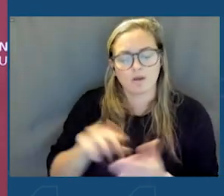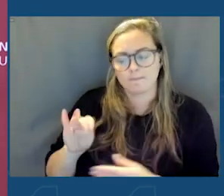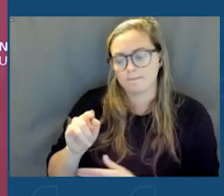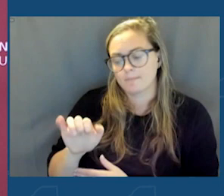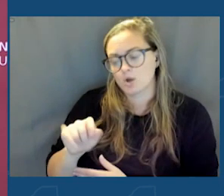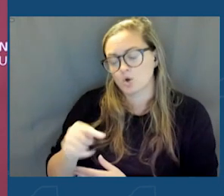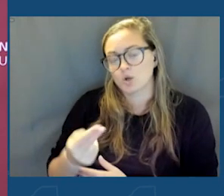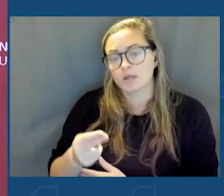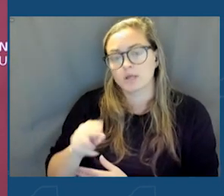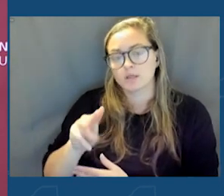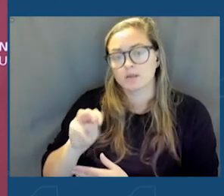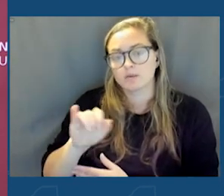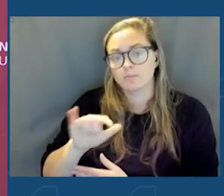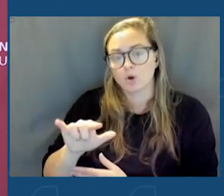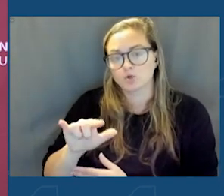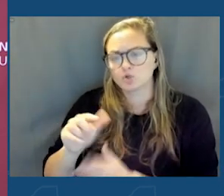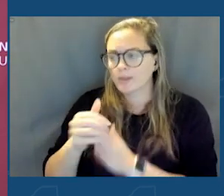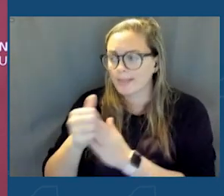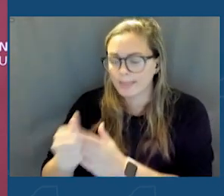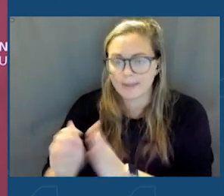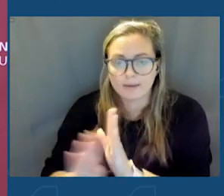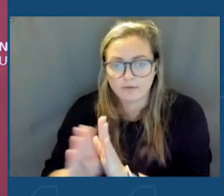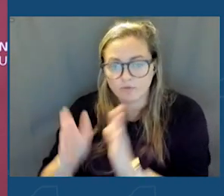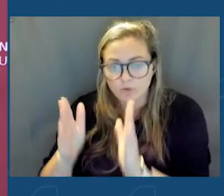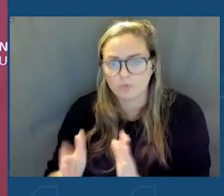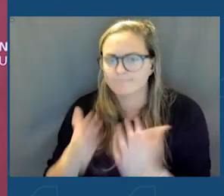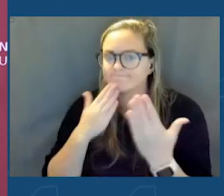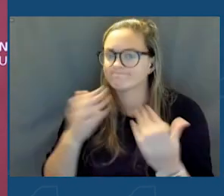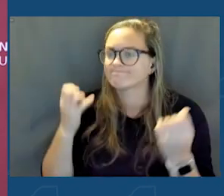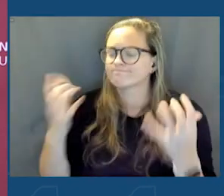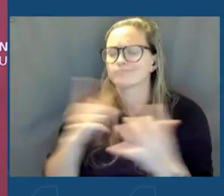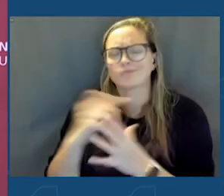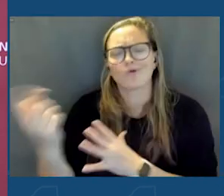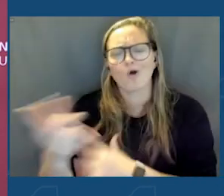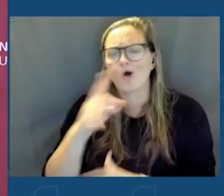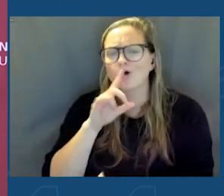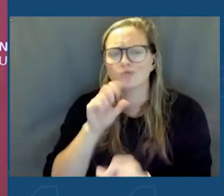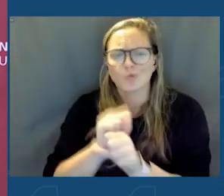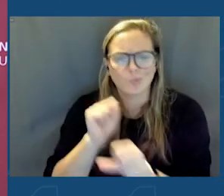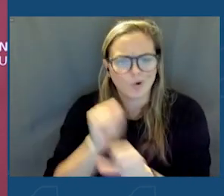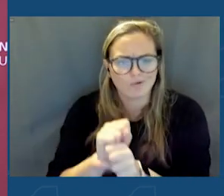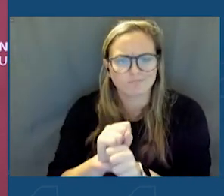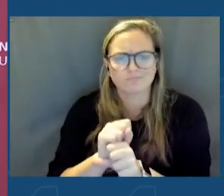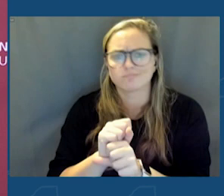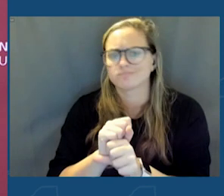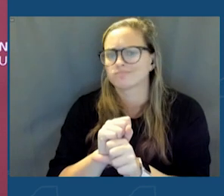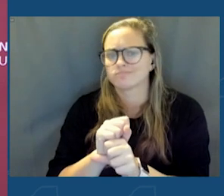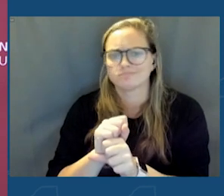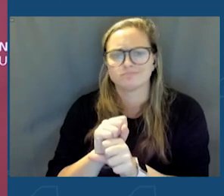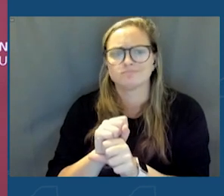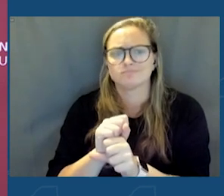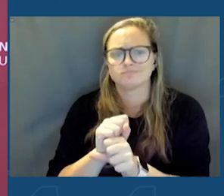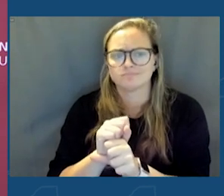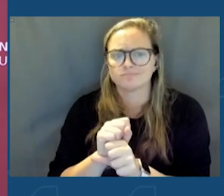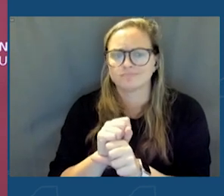lead developer. Meredith, thank you so very much for all of your stewardship and work in